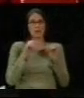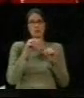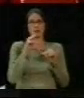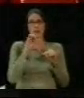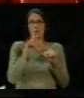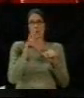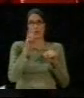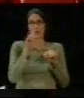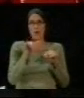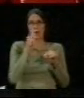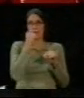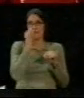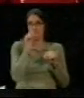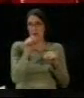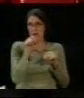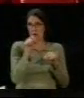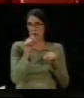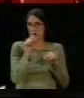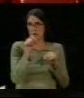Midway, period,